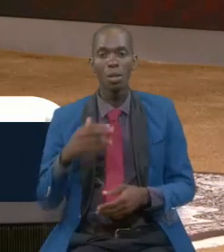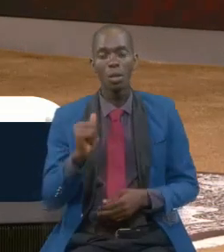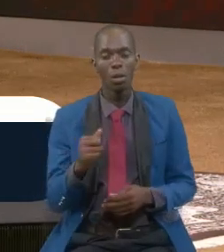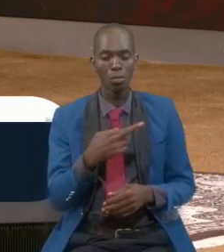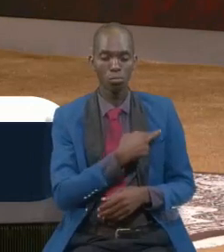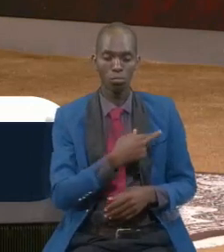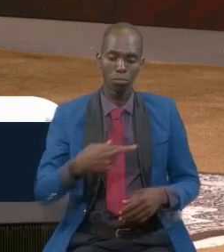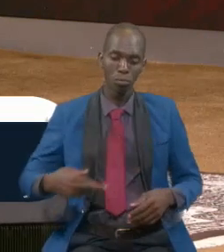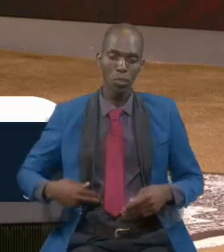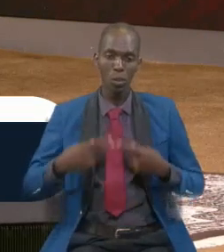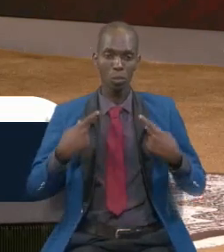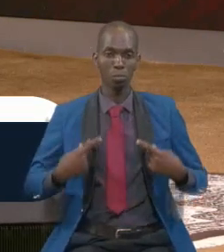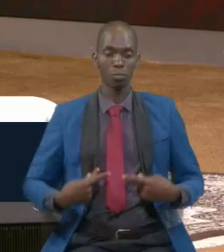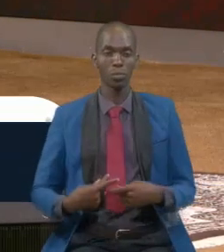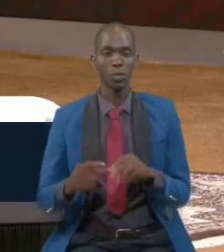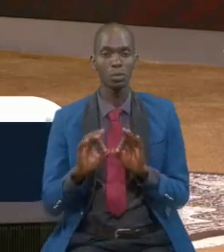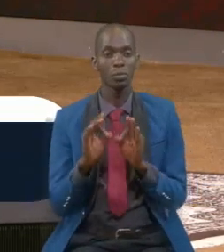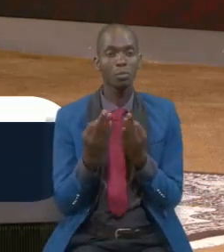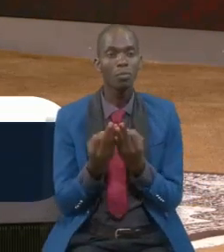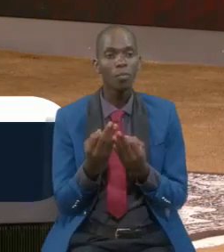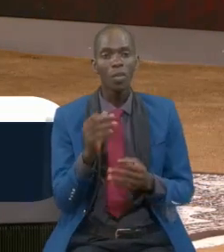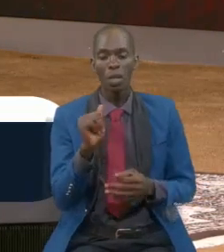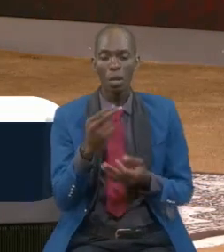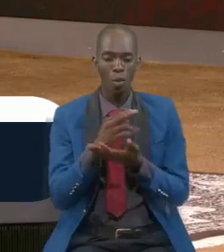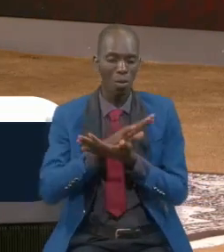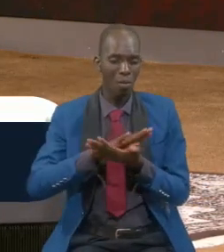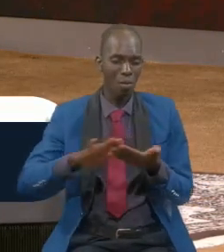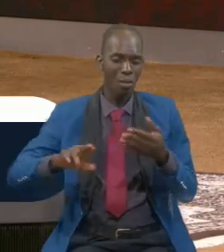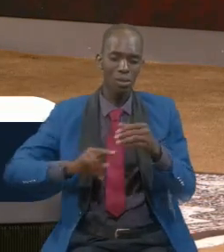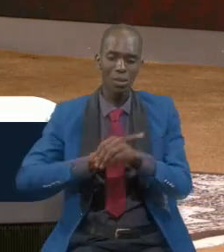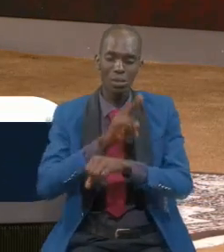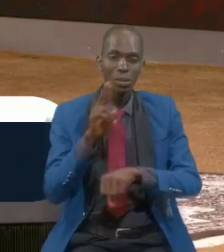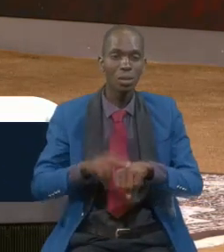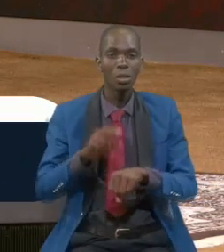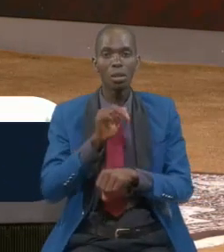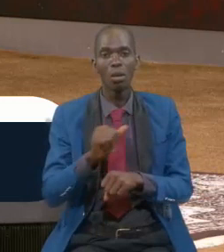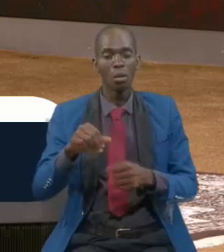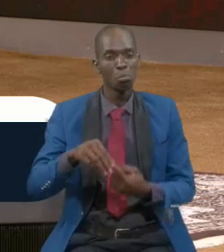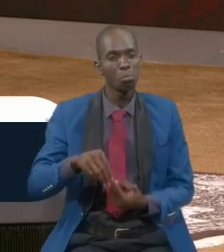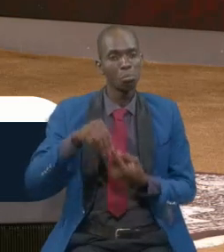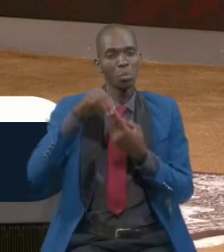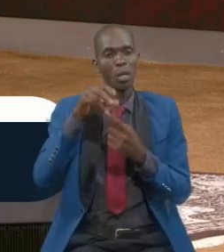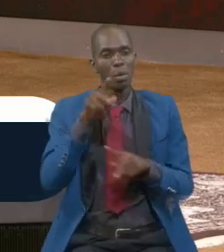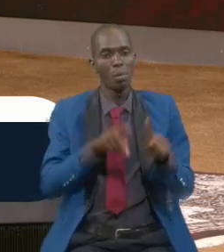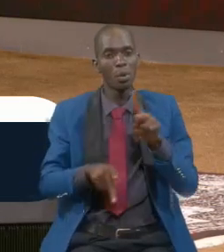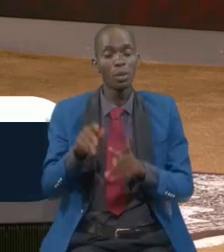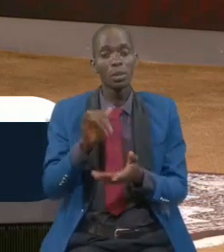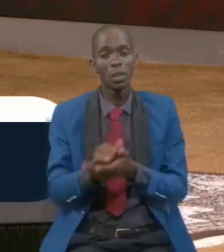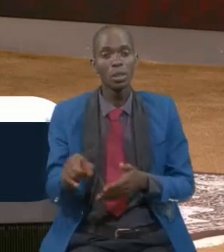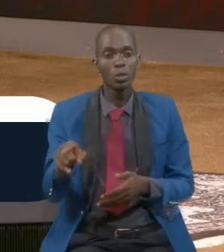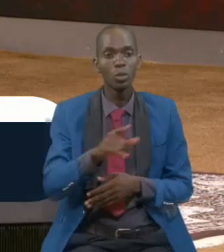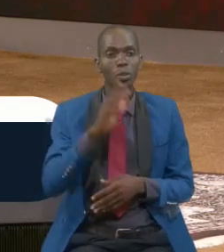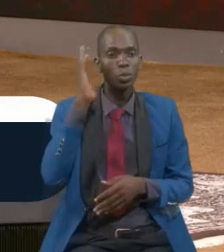royal priesthood and holy nation A peculiar people that she